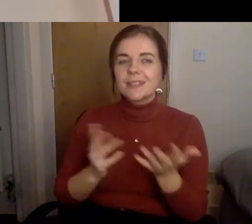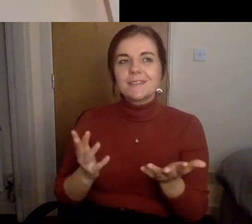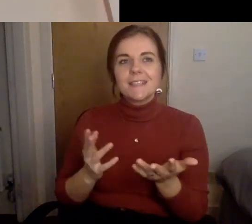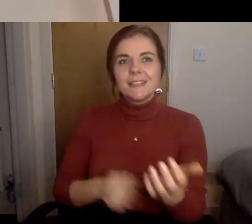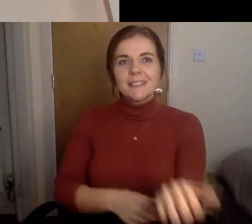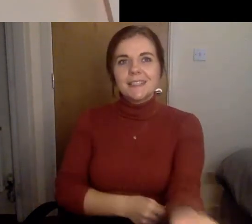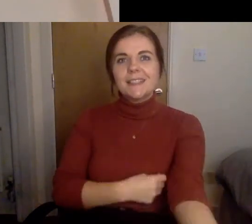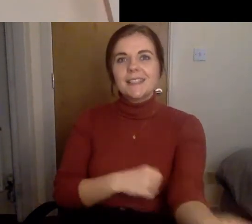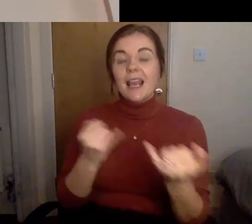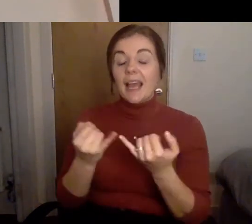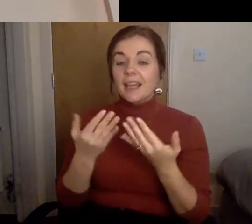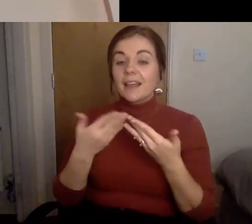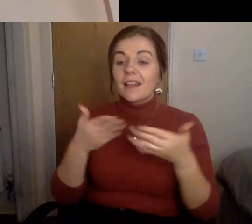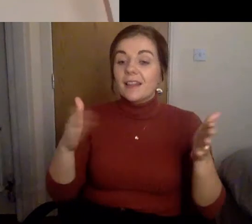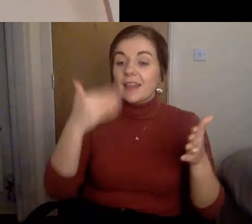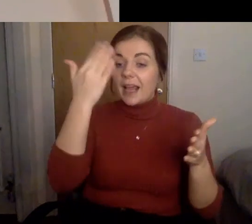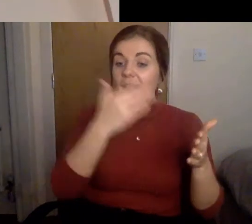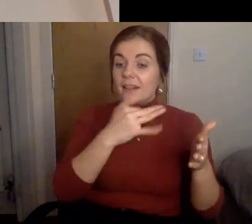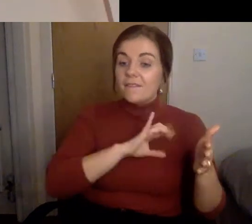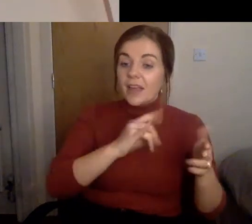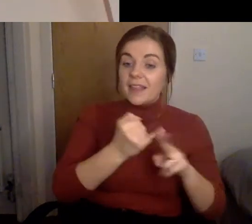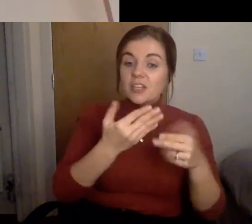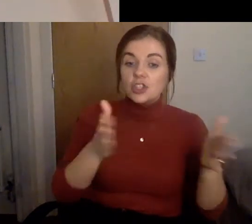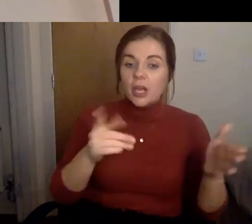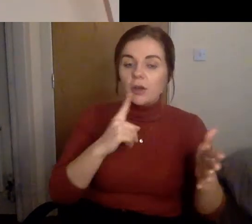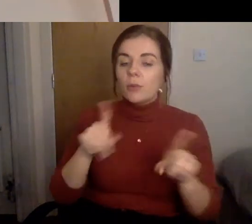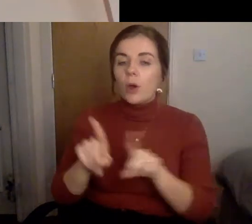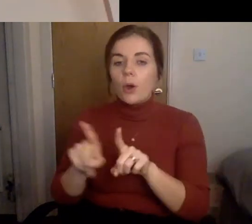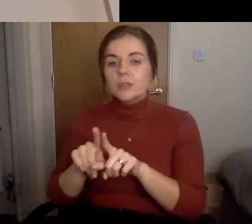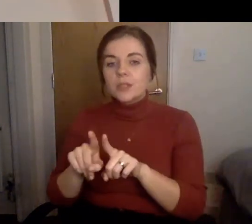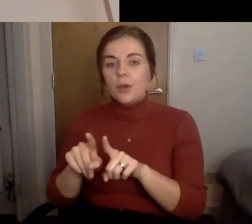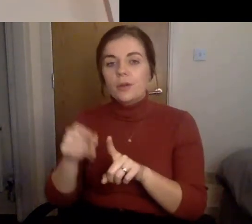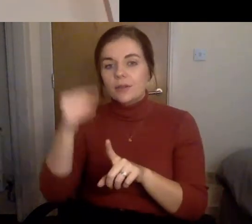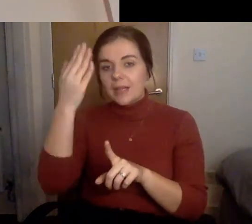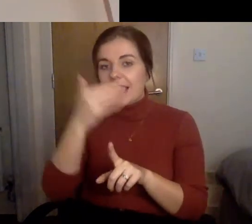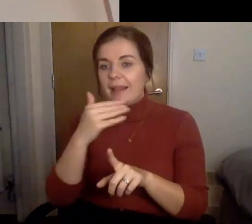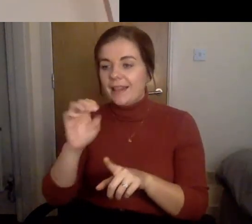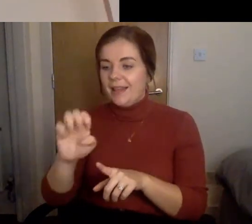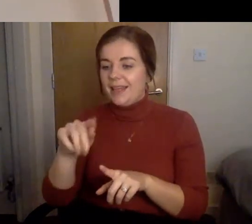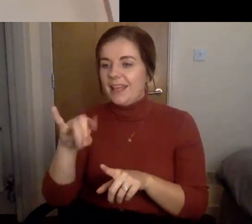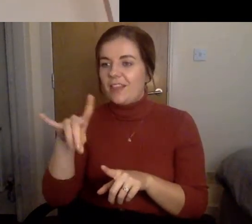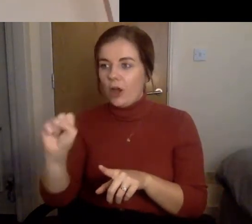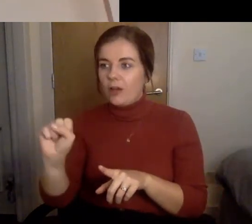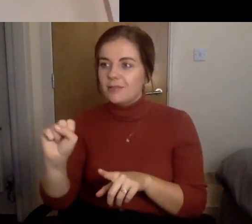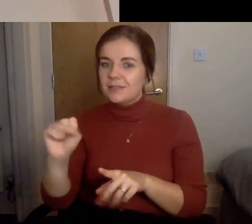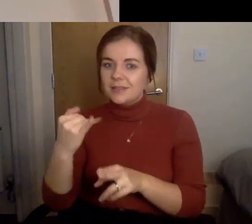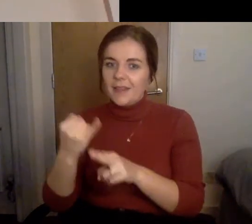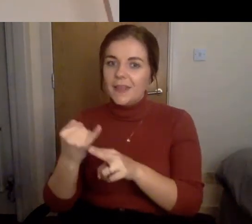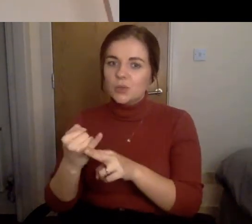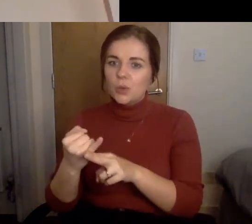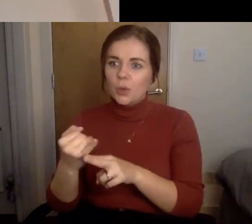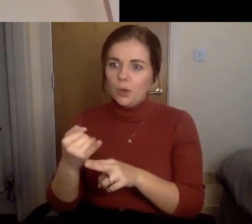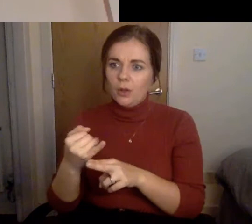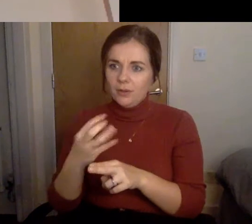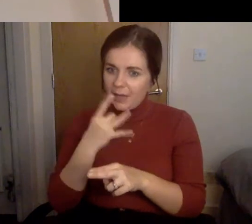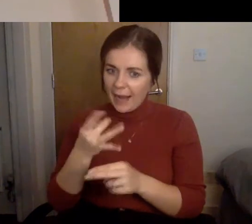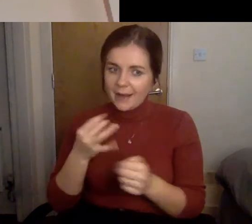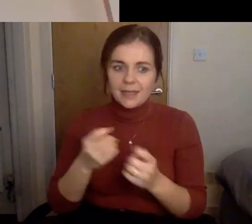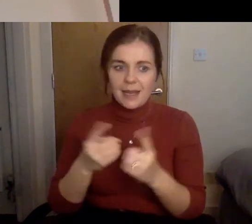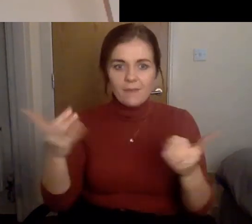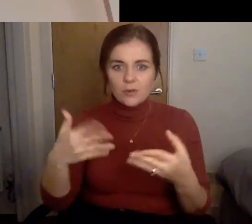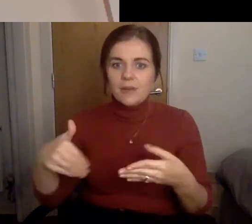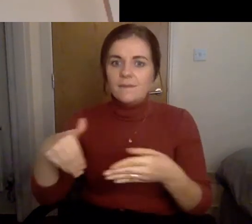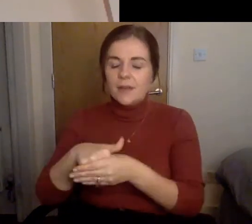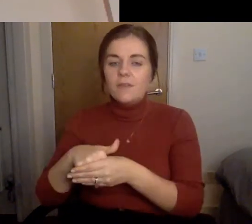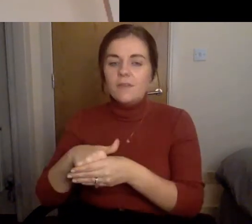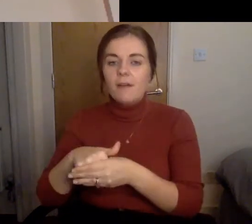the Catholic faith in general, but also Catholic religious education and the Catholic ethos school. Everyone's invited to participate, but